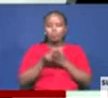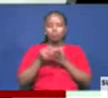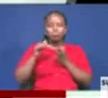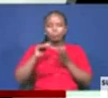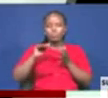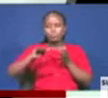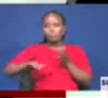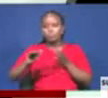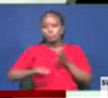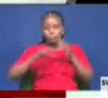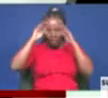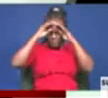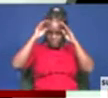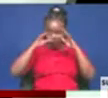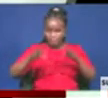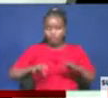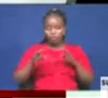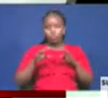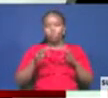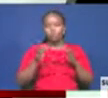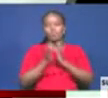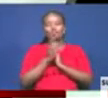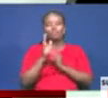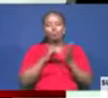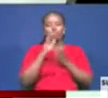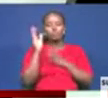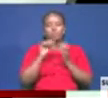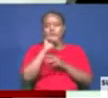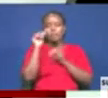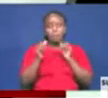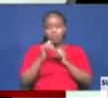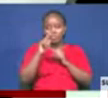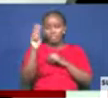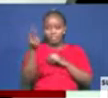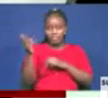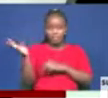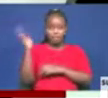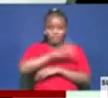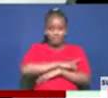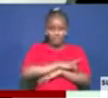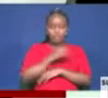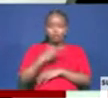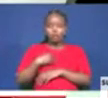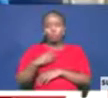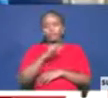units. Gladys Mungai gives us details of the second last day of senators' induction in